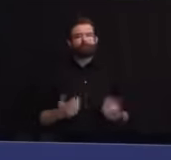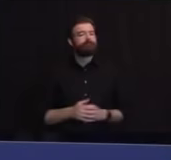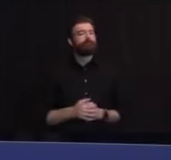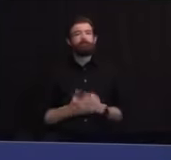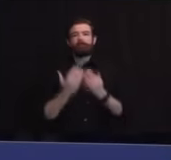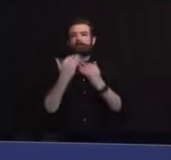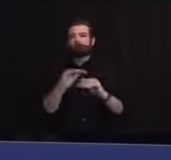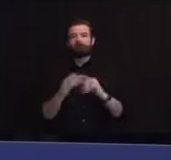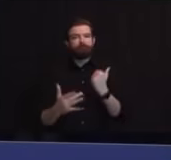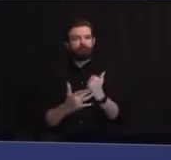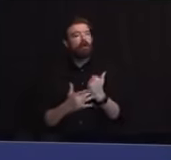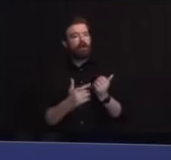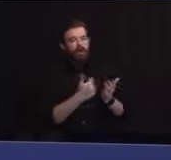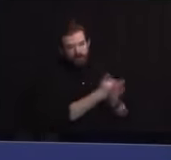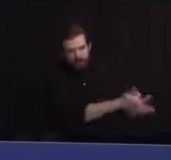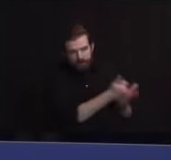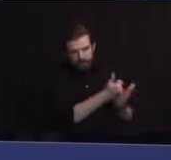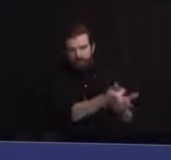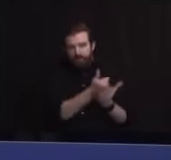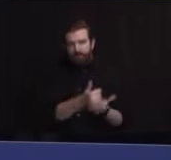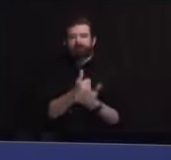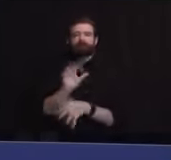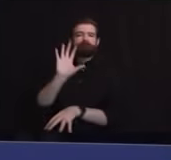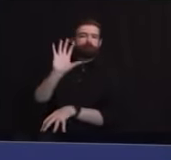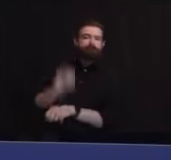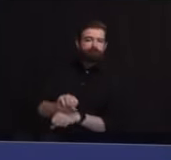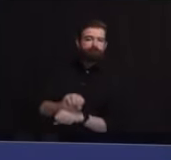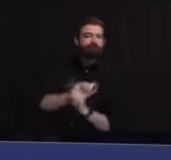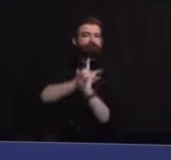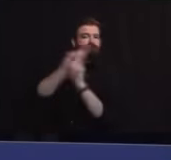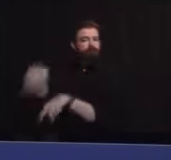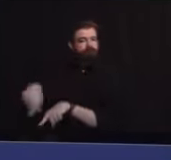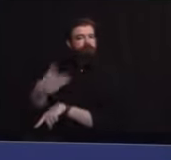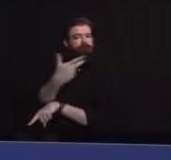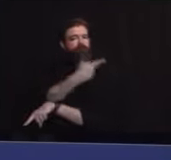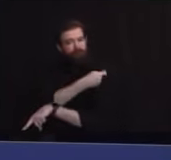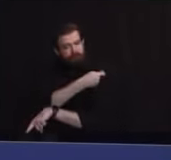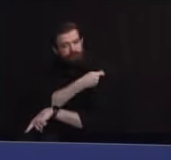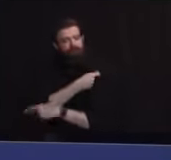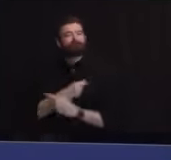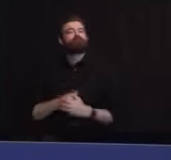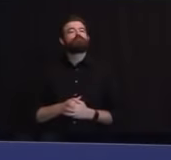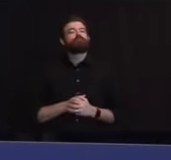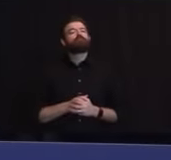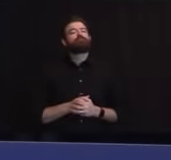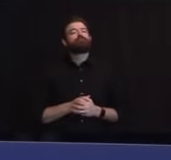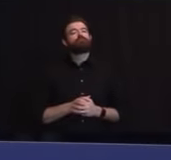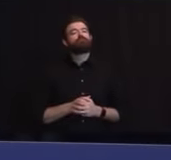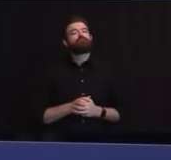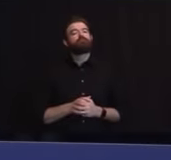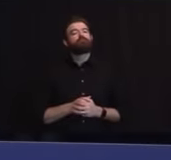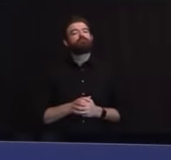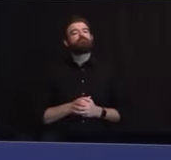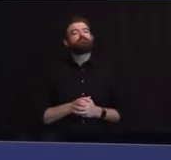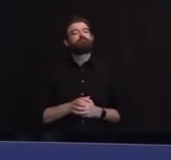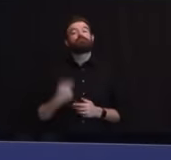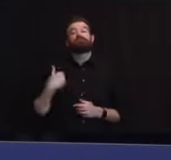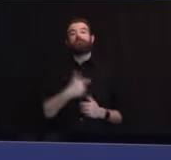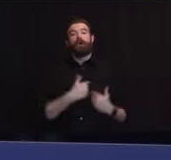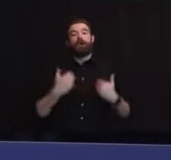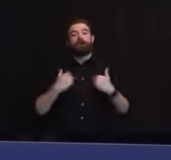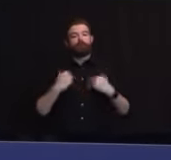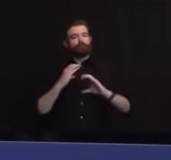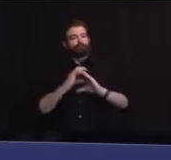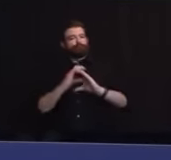vaccination process. We also used one of our mobile command centers, command units, for the first time at